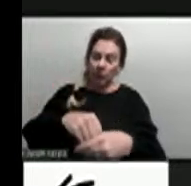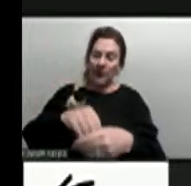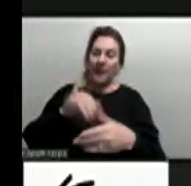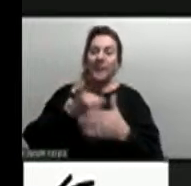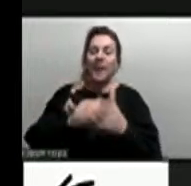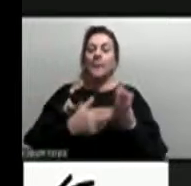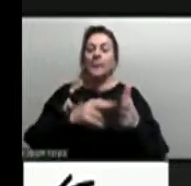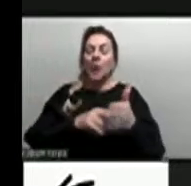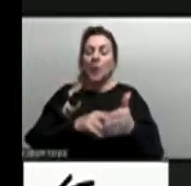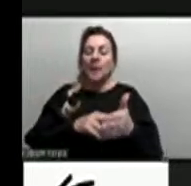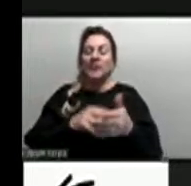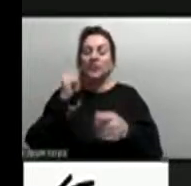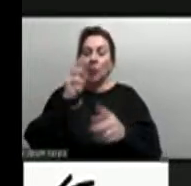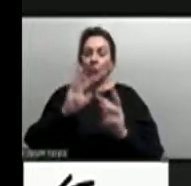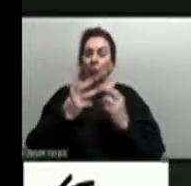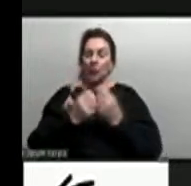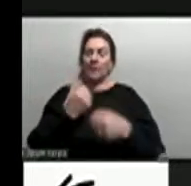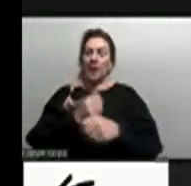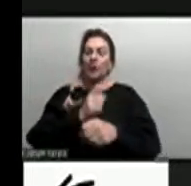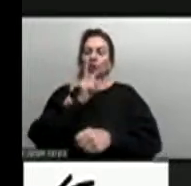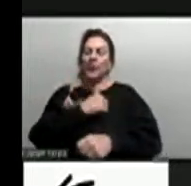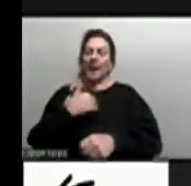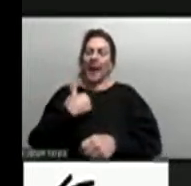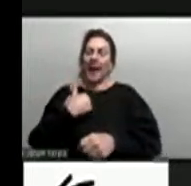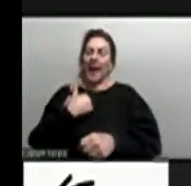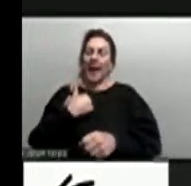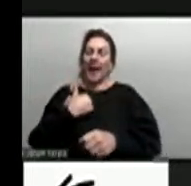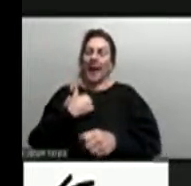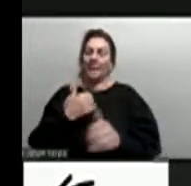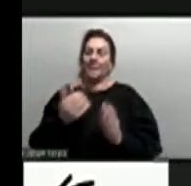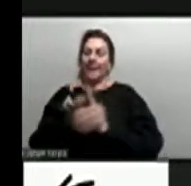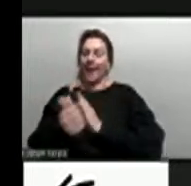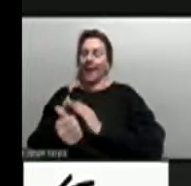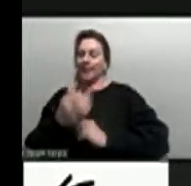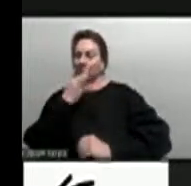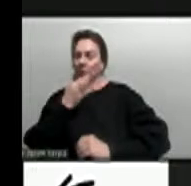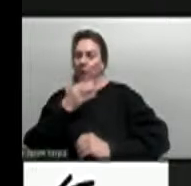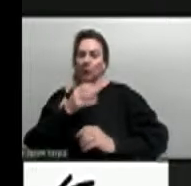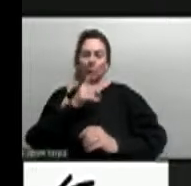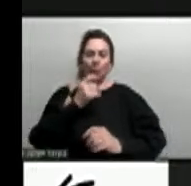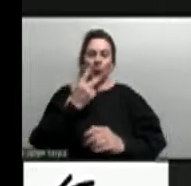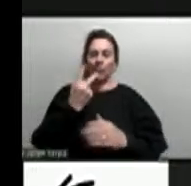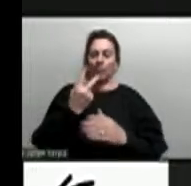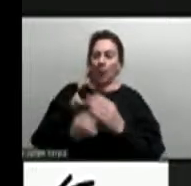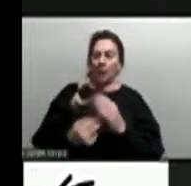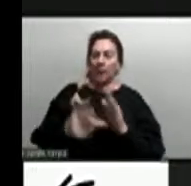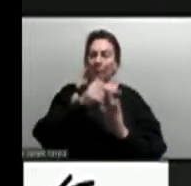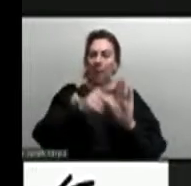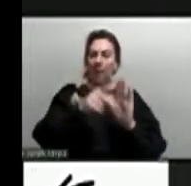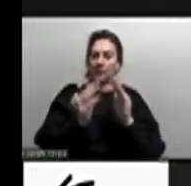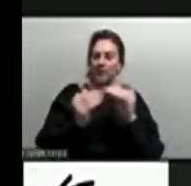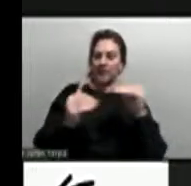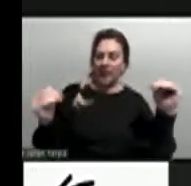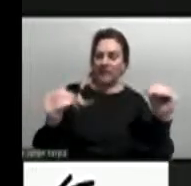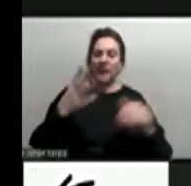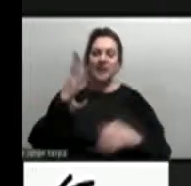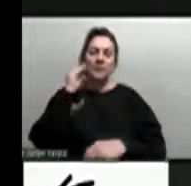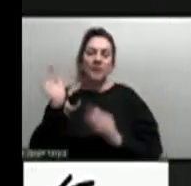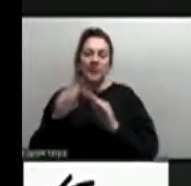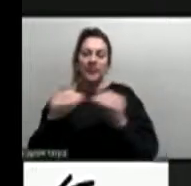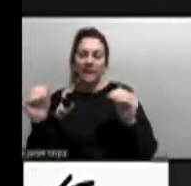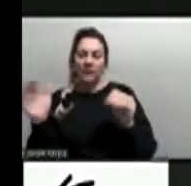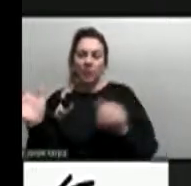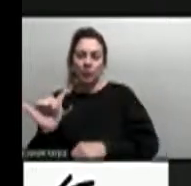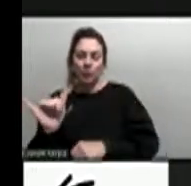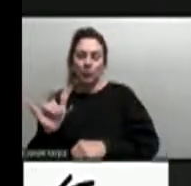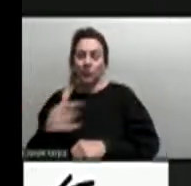workshops is to make sure that we have expertise, and that expertise should be both sort of at a policy level, but also at a lived experience level. So if you have